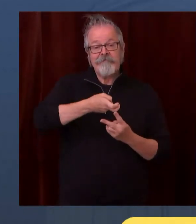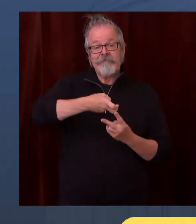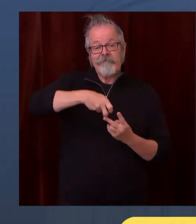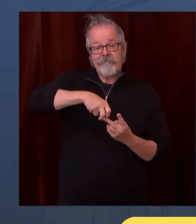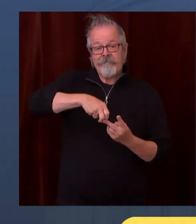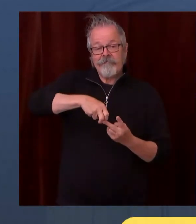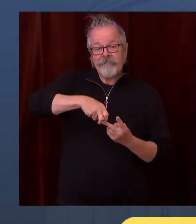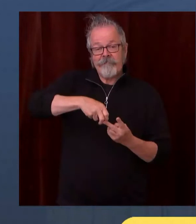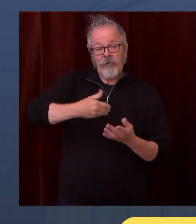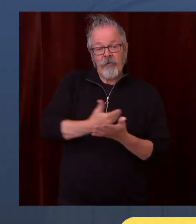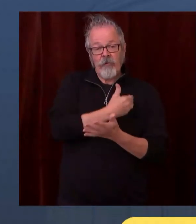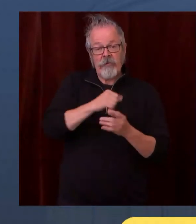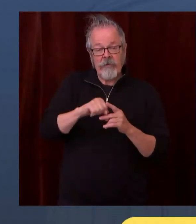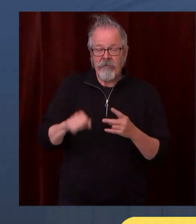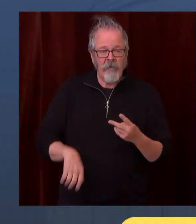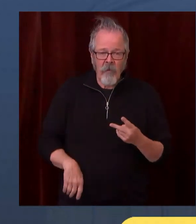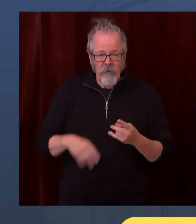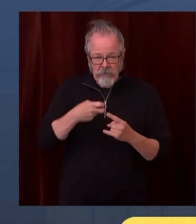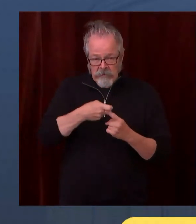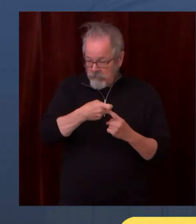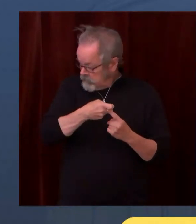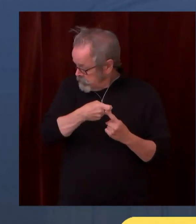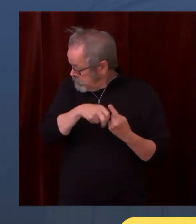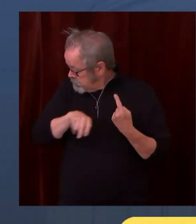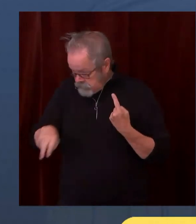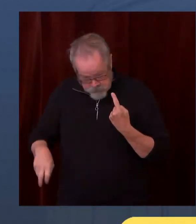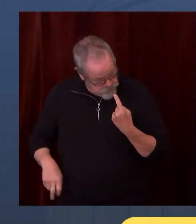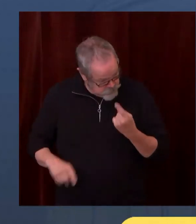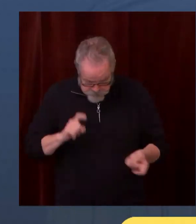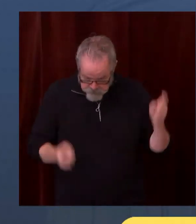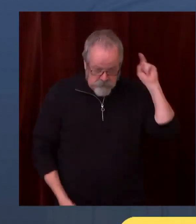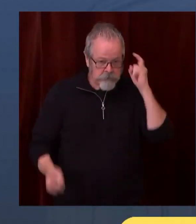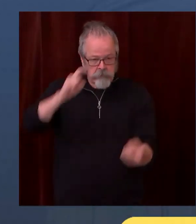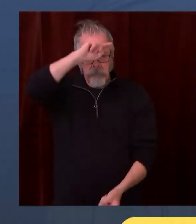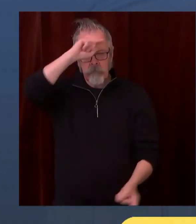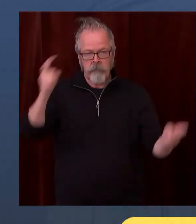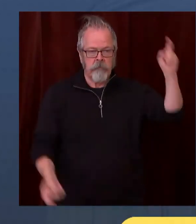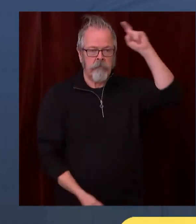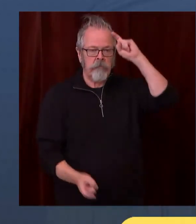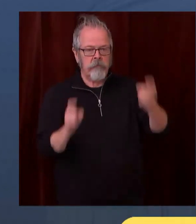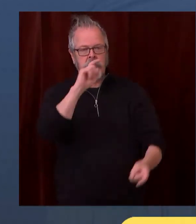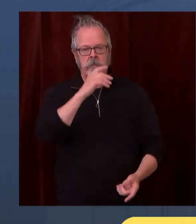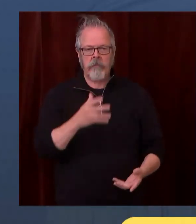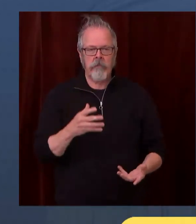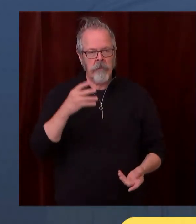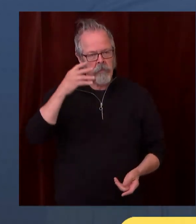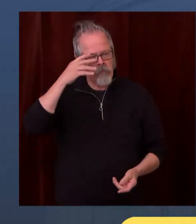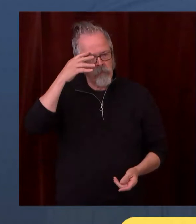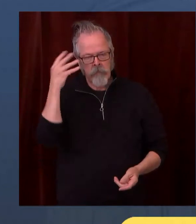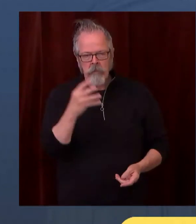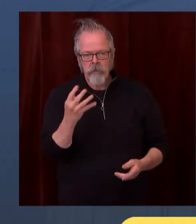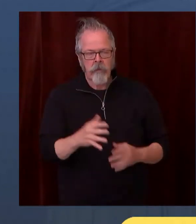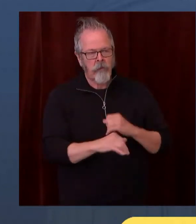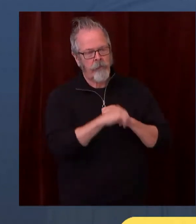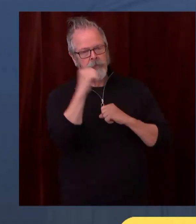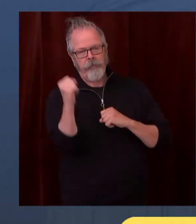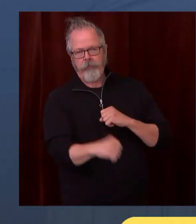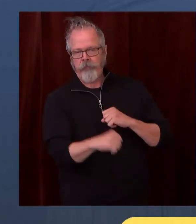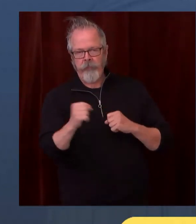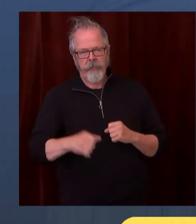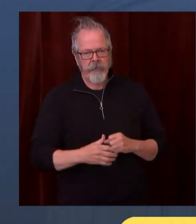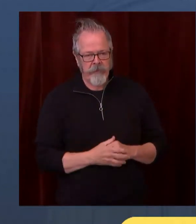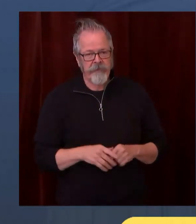FEMA appropriation. And once it's gone, it's gone. So it would make sense to get the application in a timely